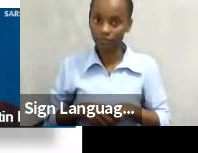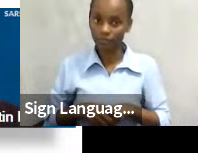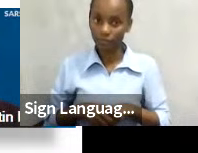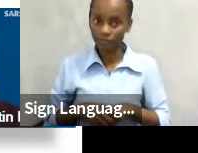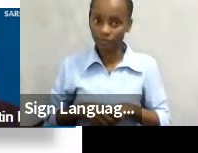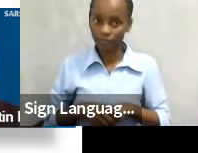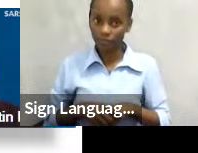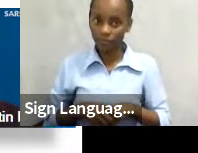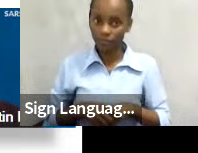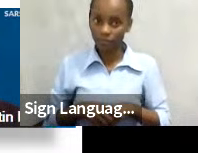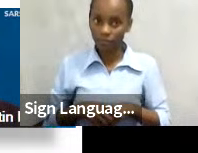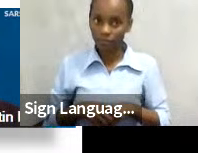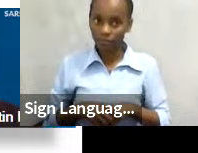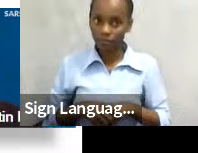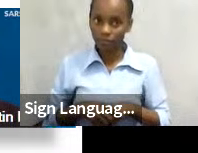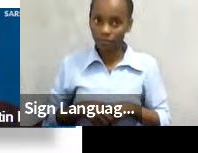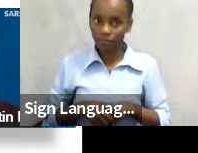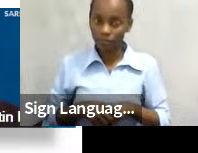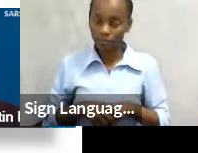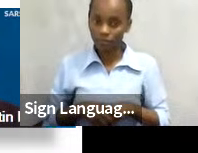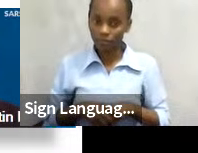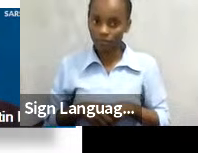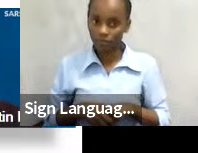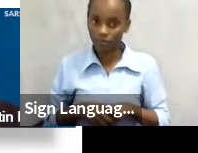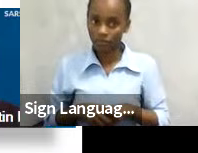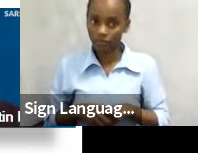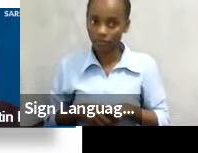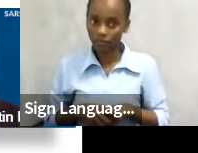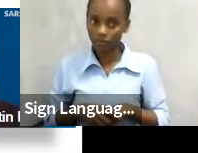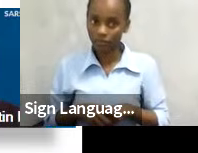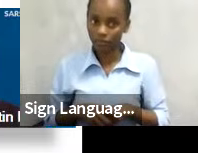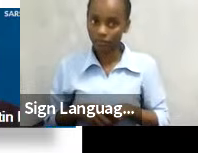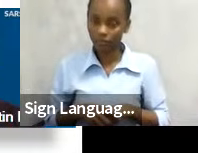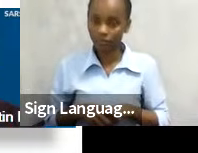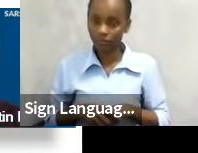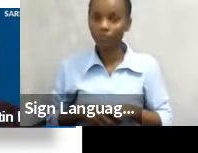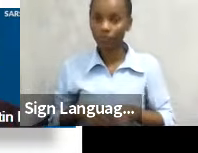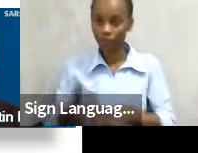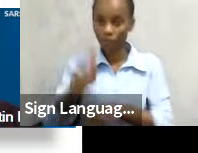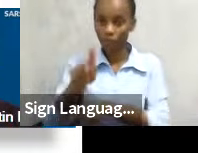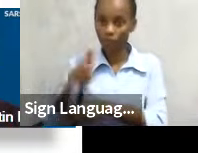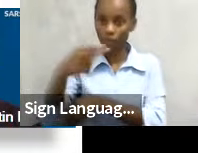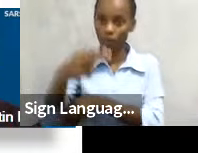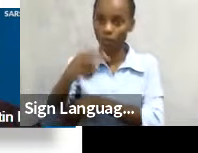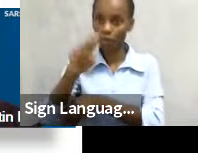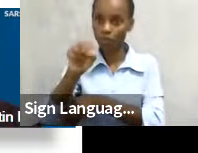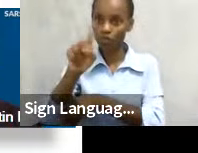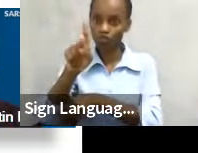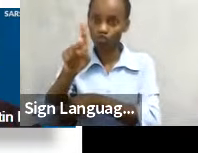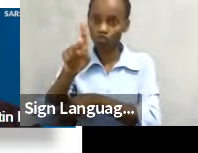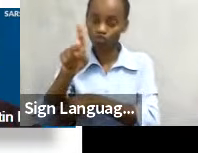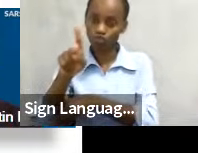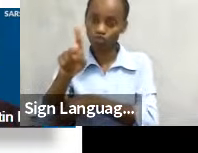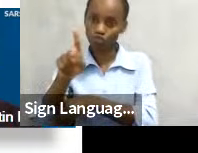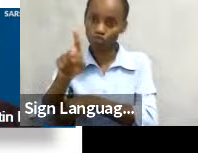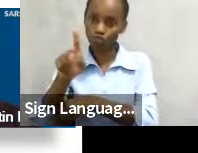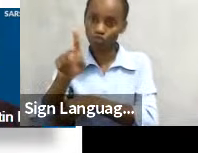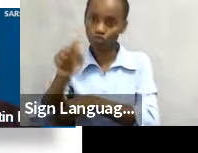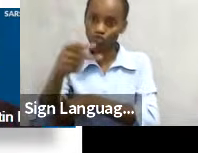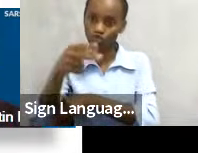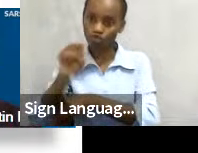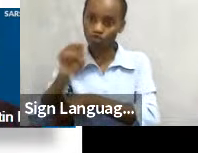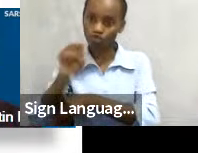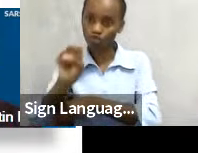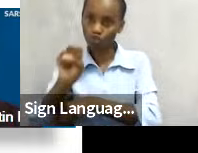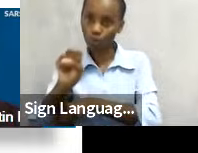look. Cujo did touch on it. I heard him speaking about our SMS. So as much as if you phone our national contact center and choose